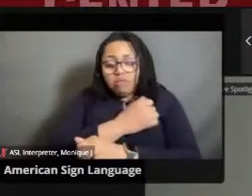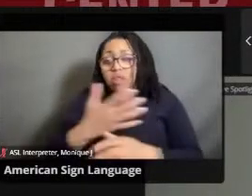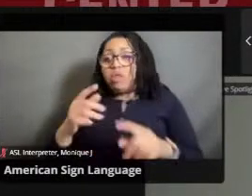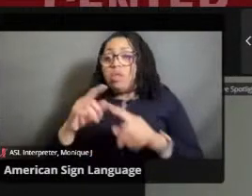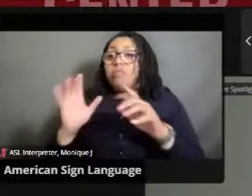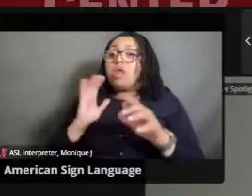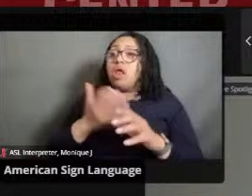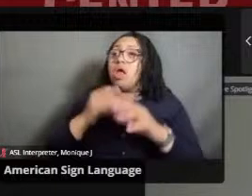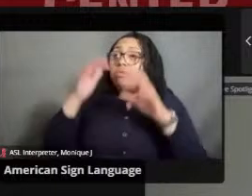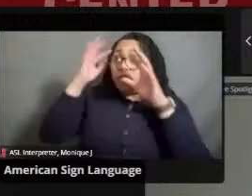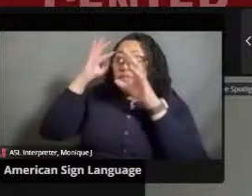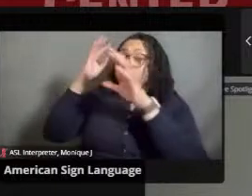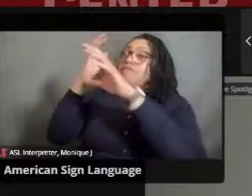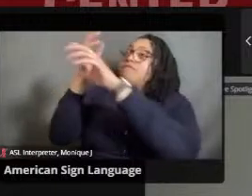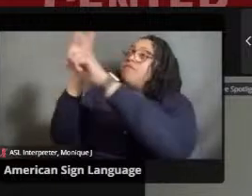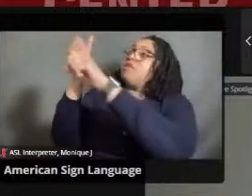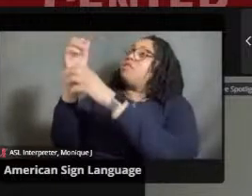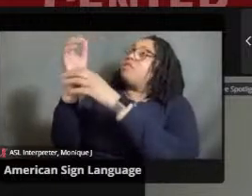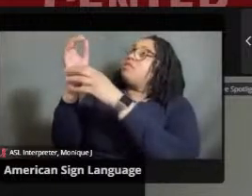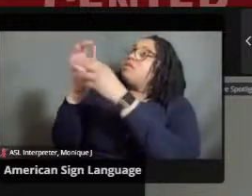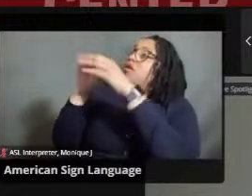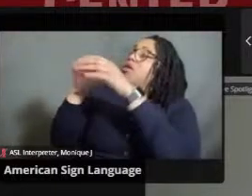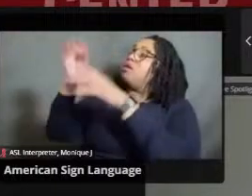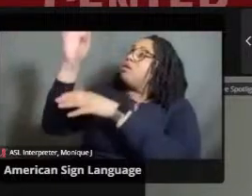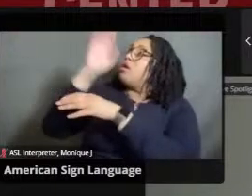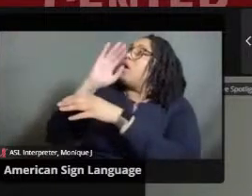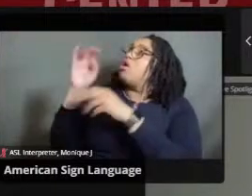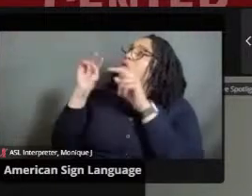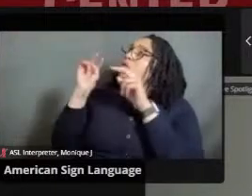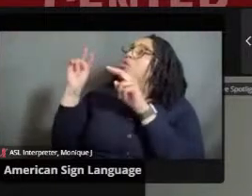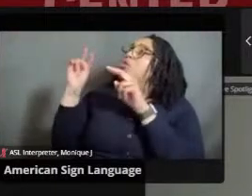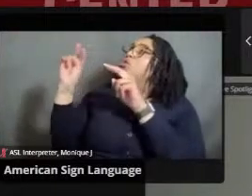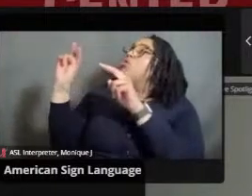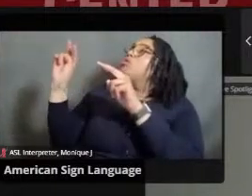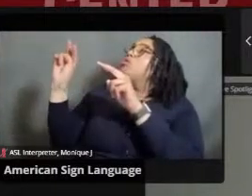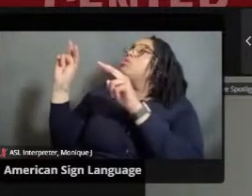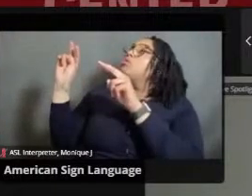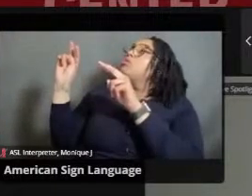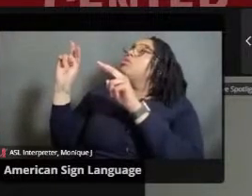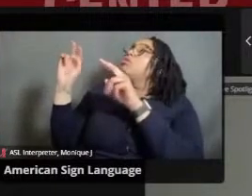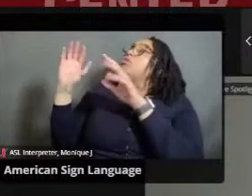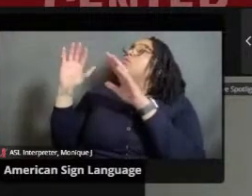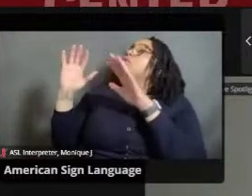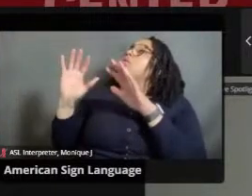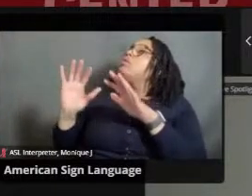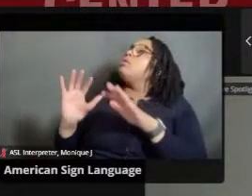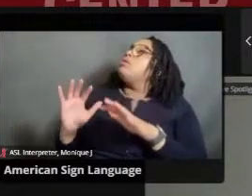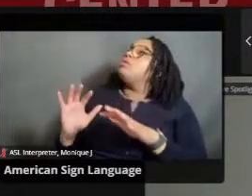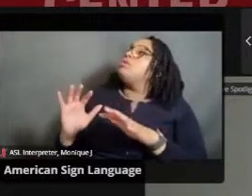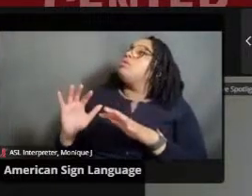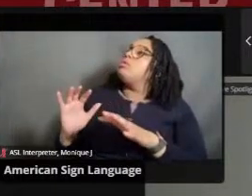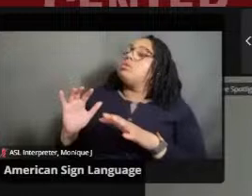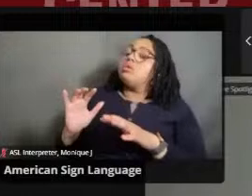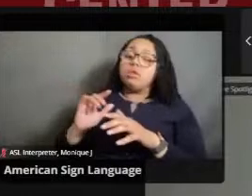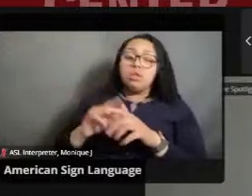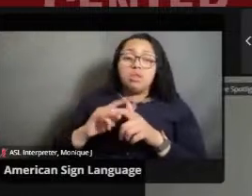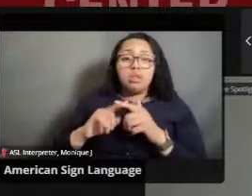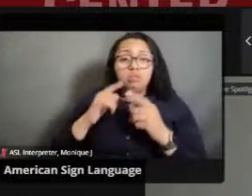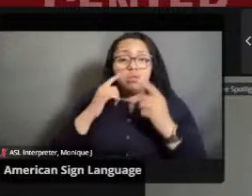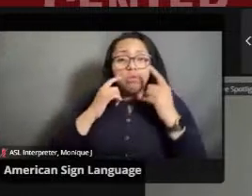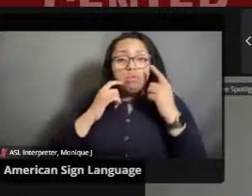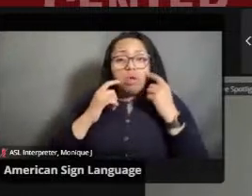at the plains and become calm before we start to cry. Or when we start to cry after the silence and